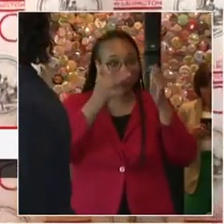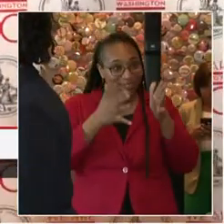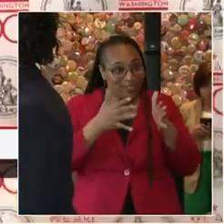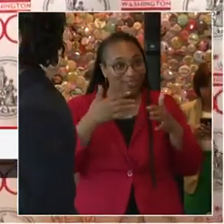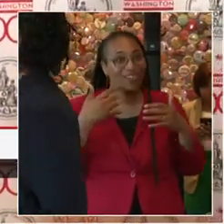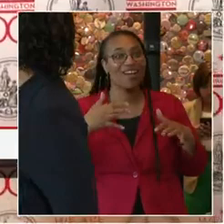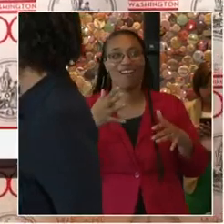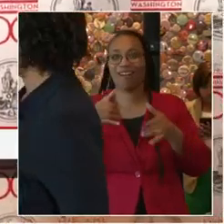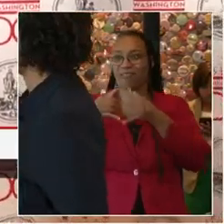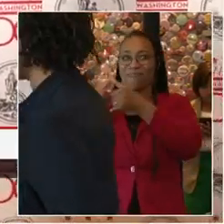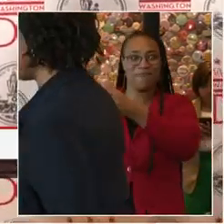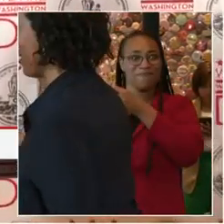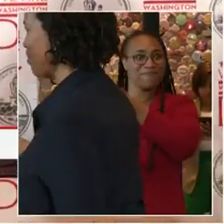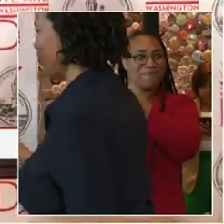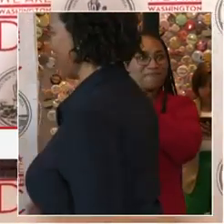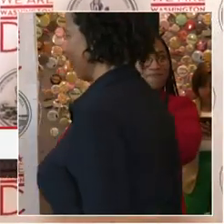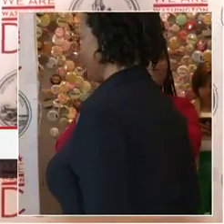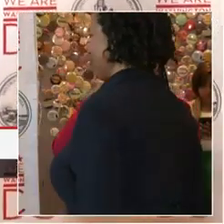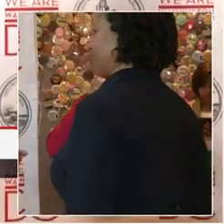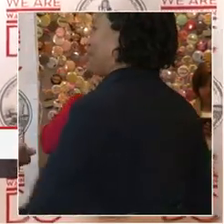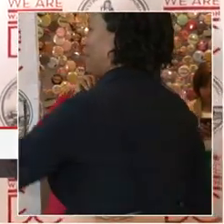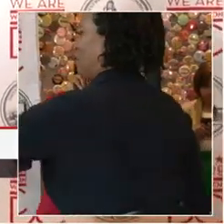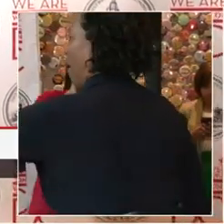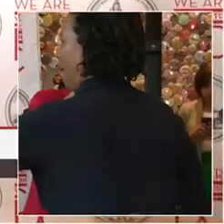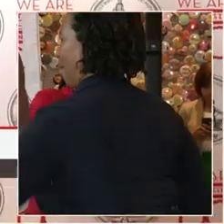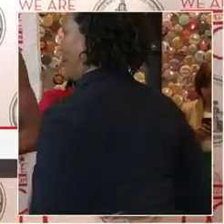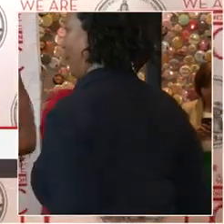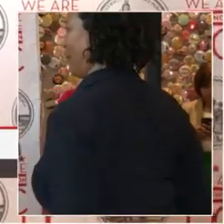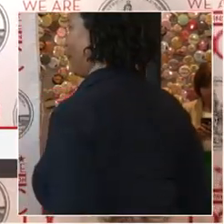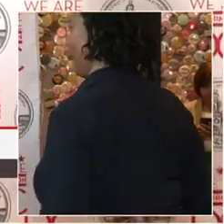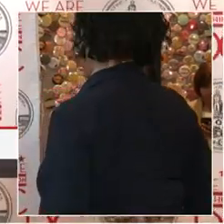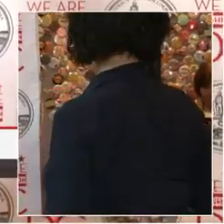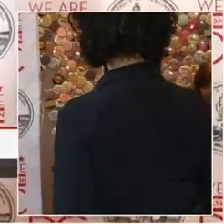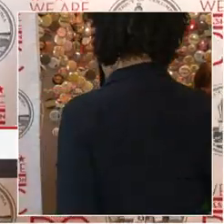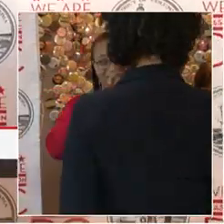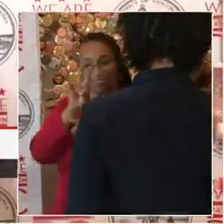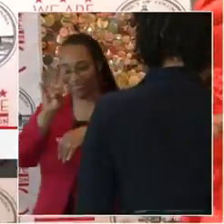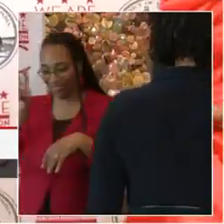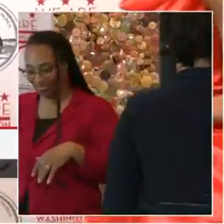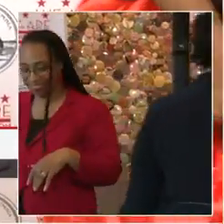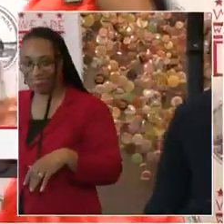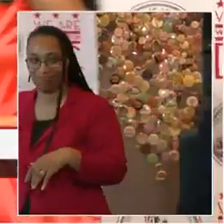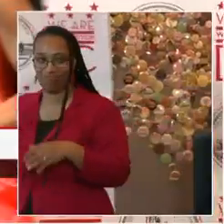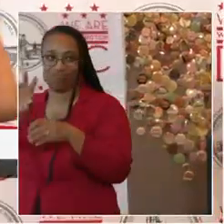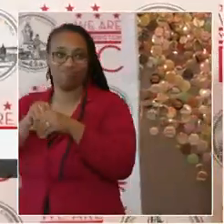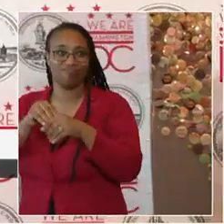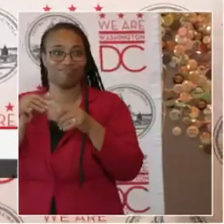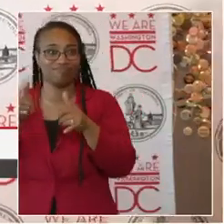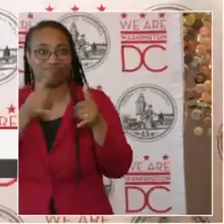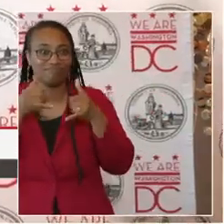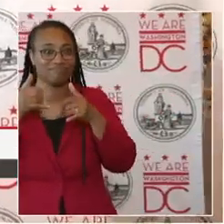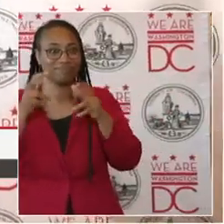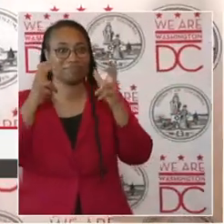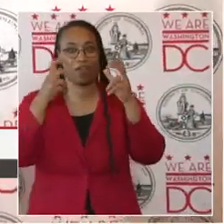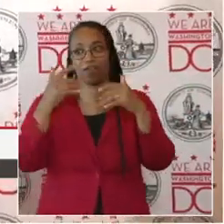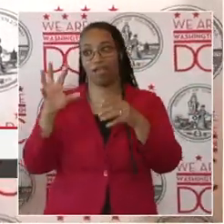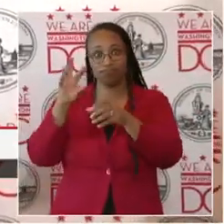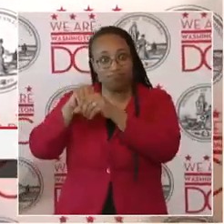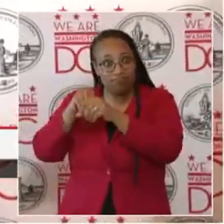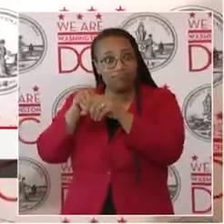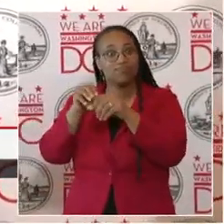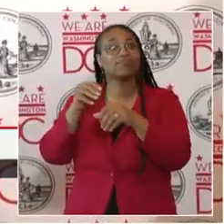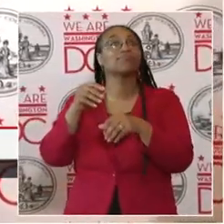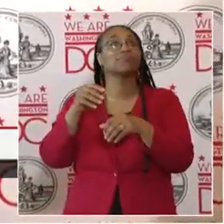North Carolina State University, she not only finished her undergraduate, but pursued a master's degree. As the founder